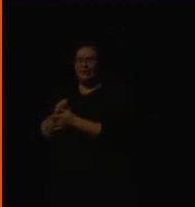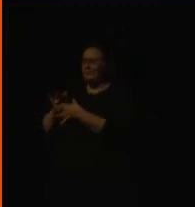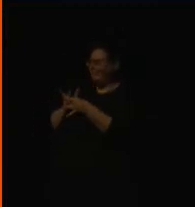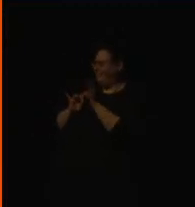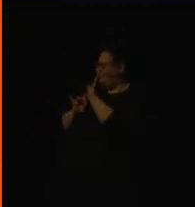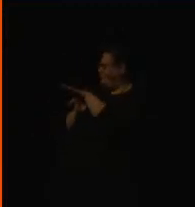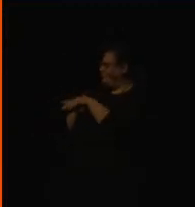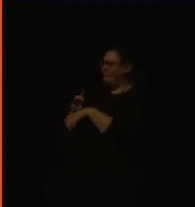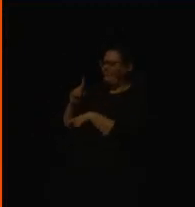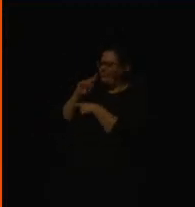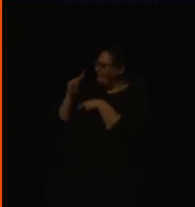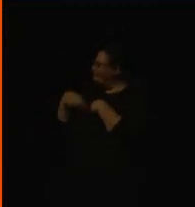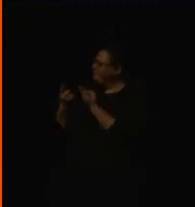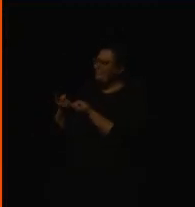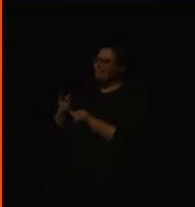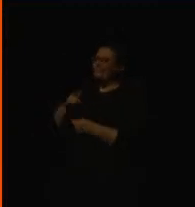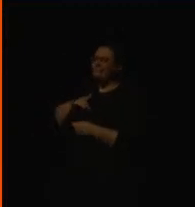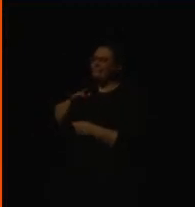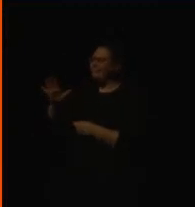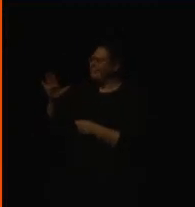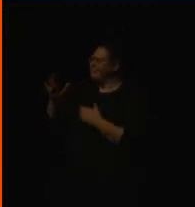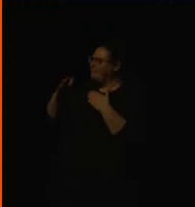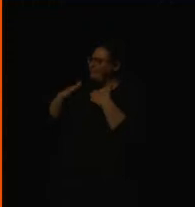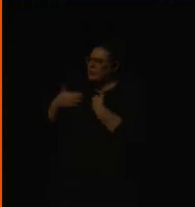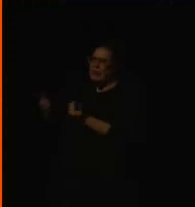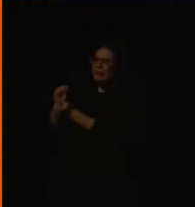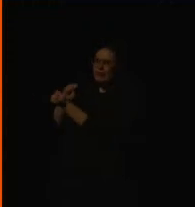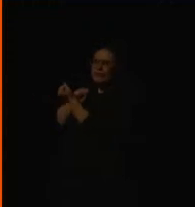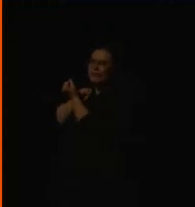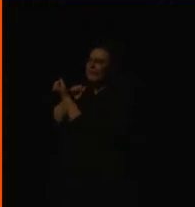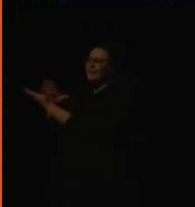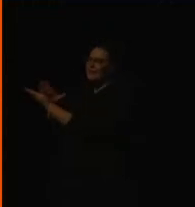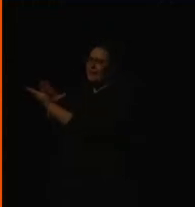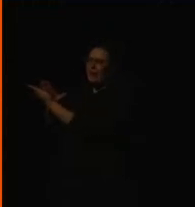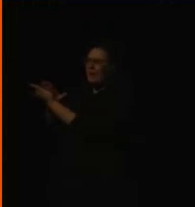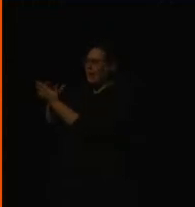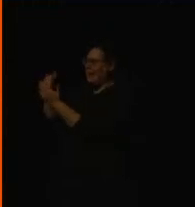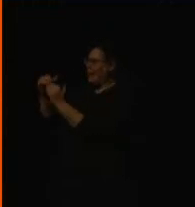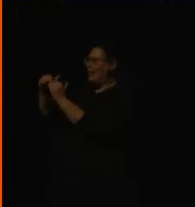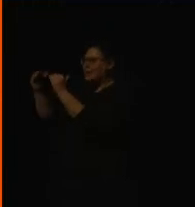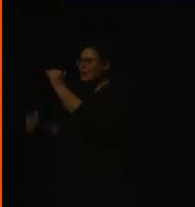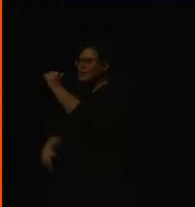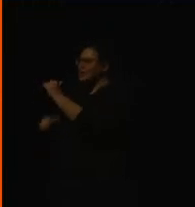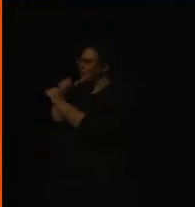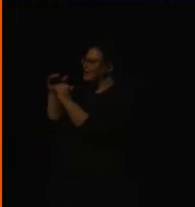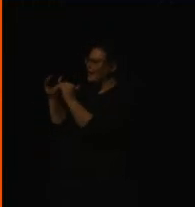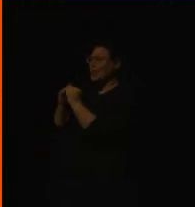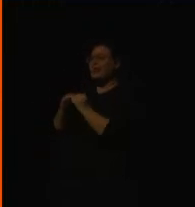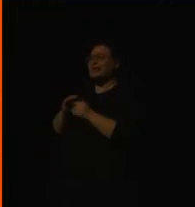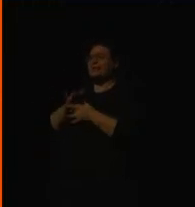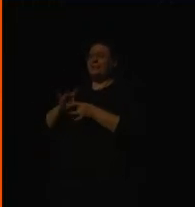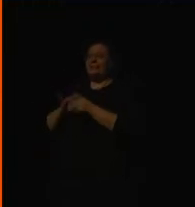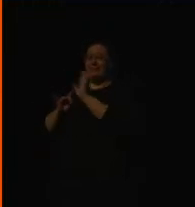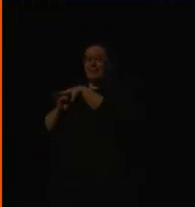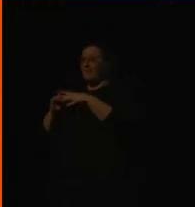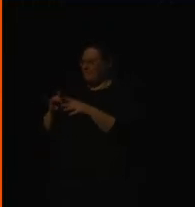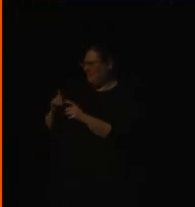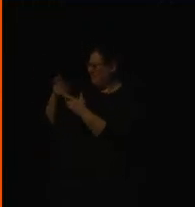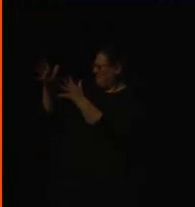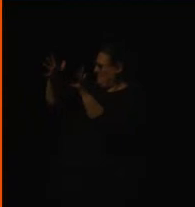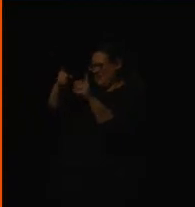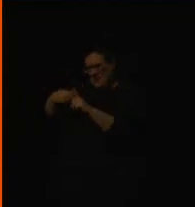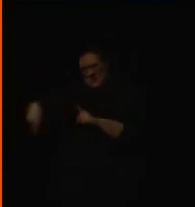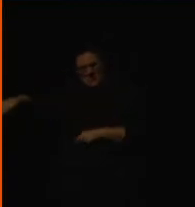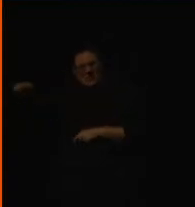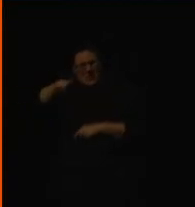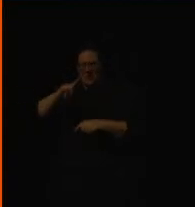way, just willing to really confront injustice and unfairness. Let's give it up to all of you for being